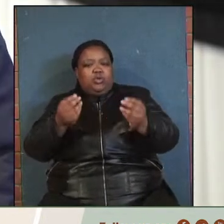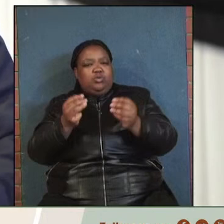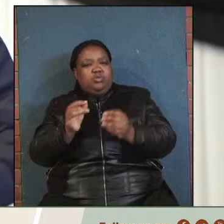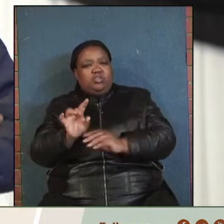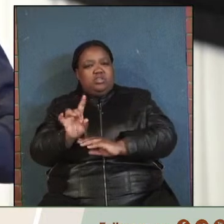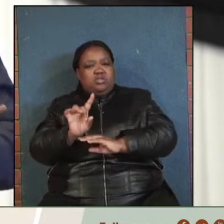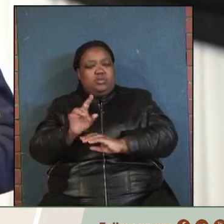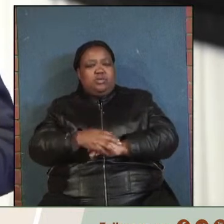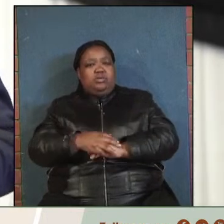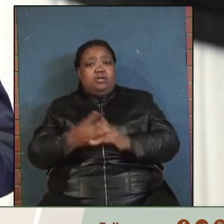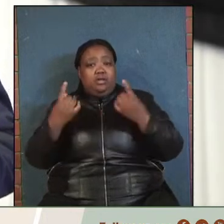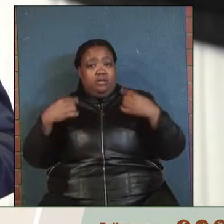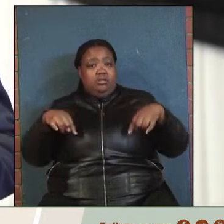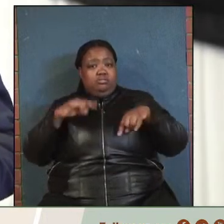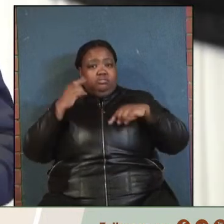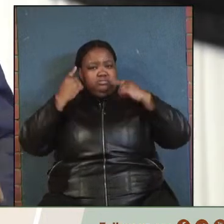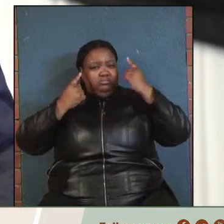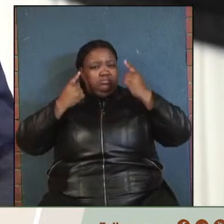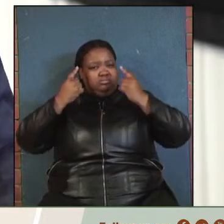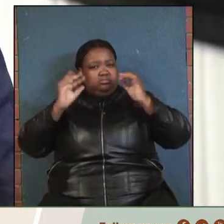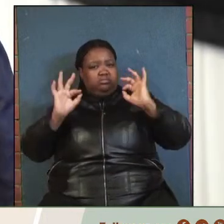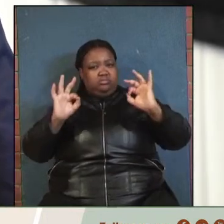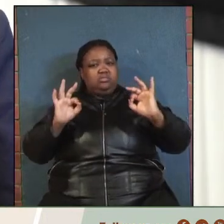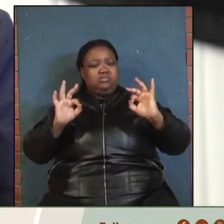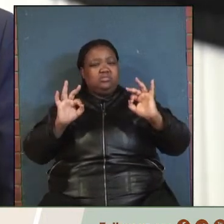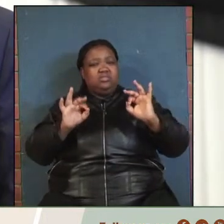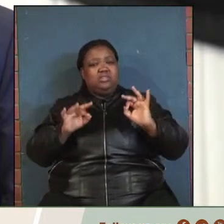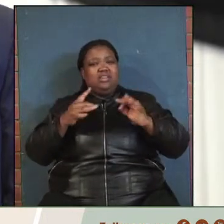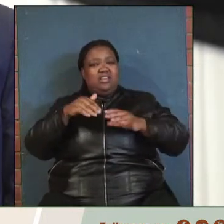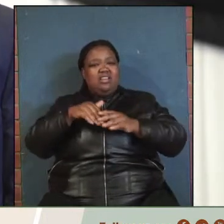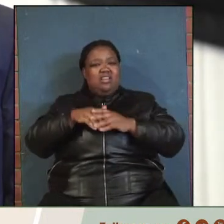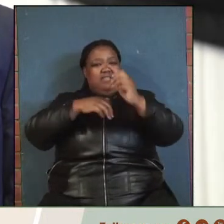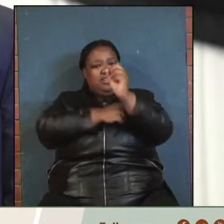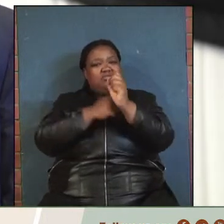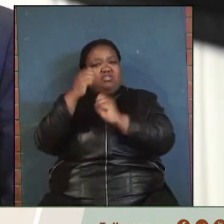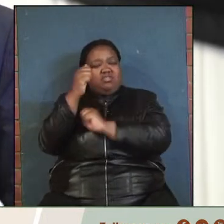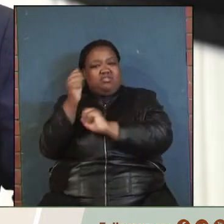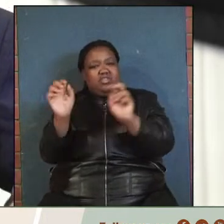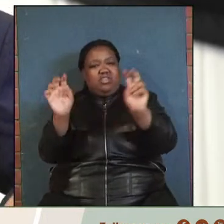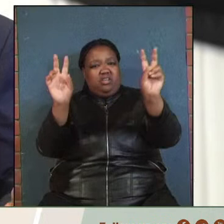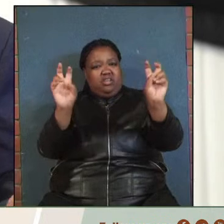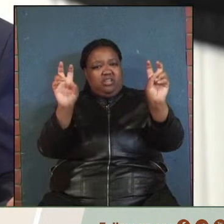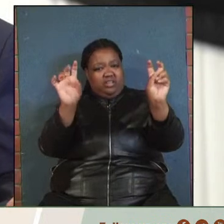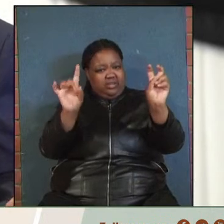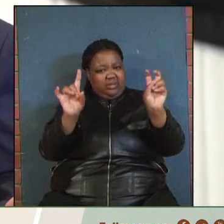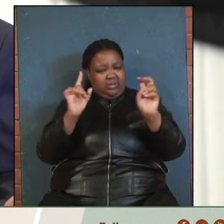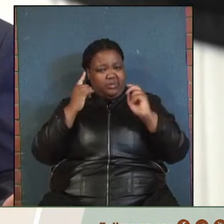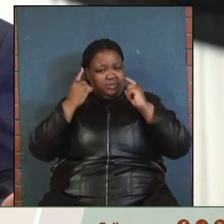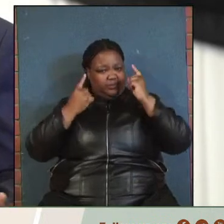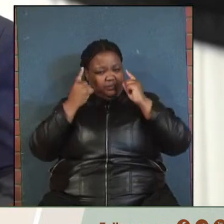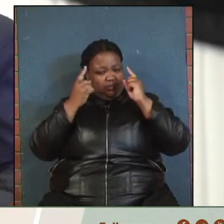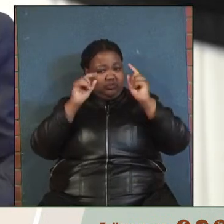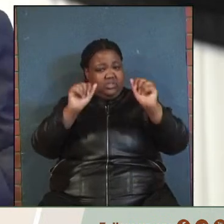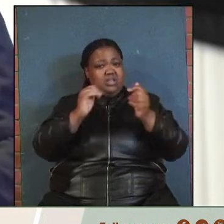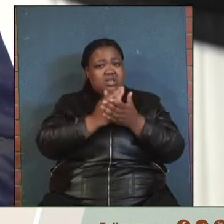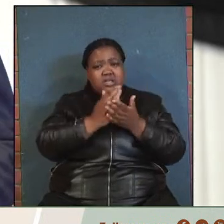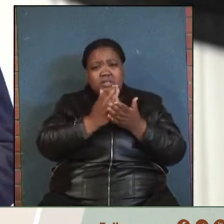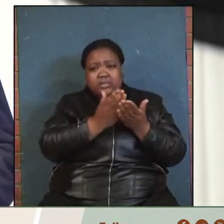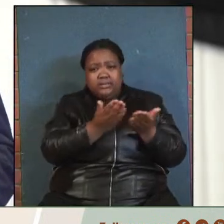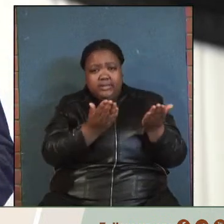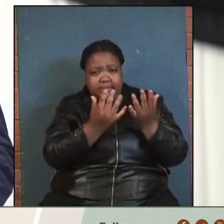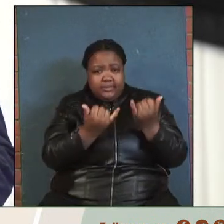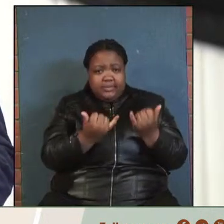And we reflected on the issue of the infrastructure. Some of you, you might be